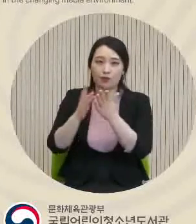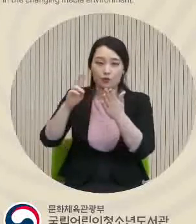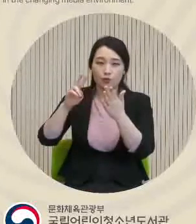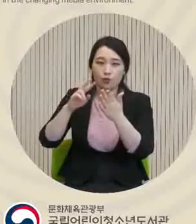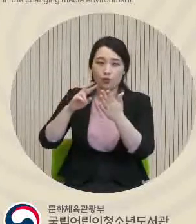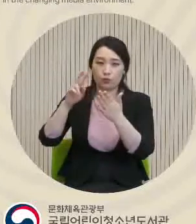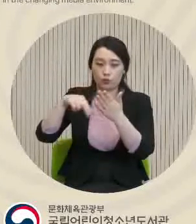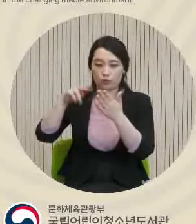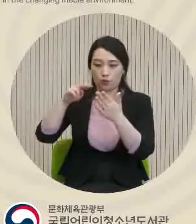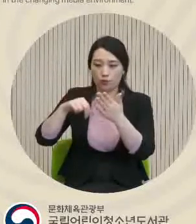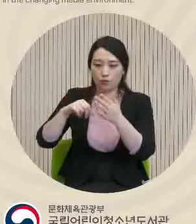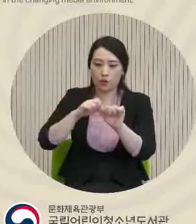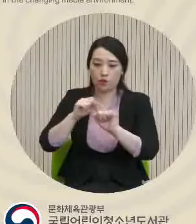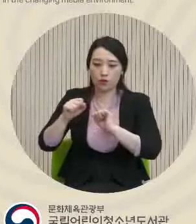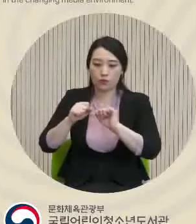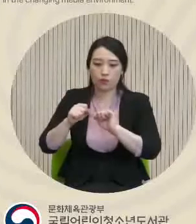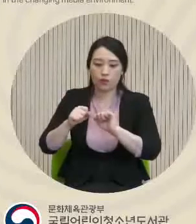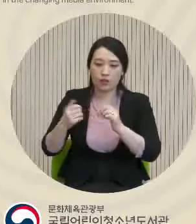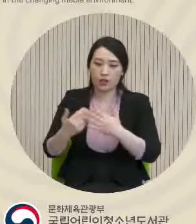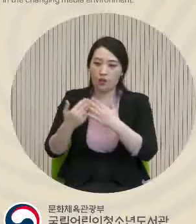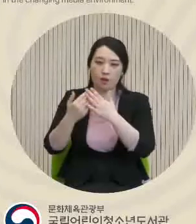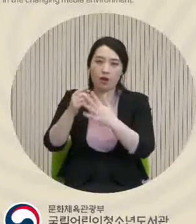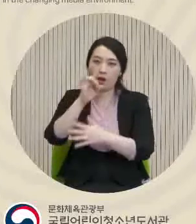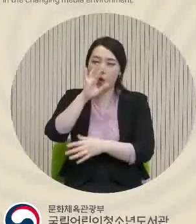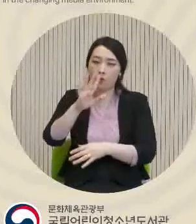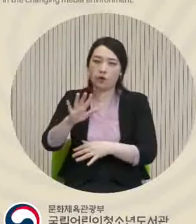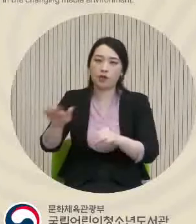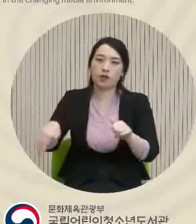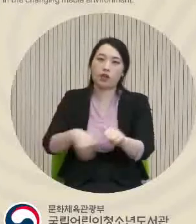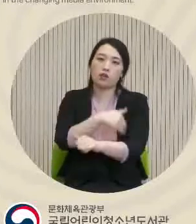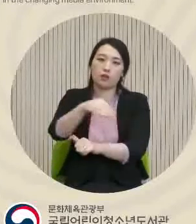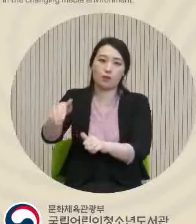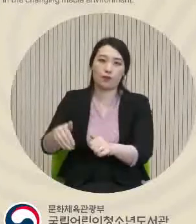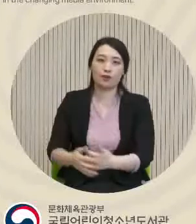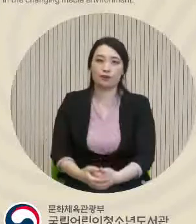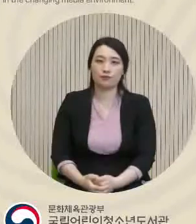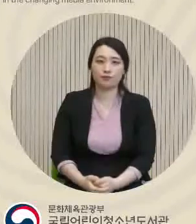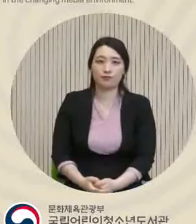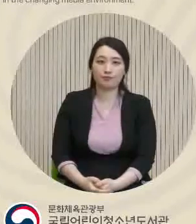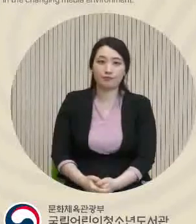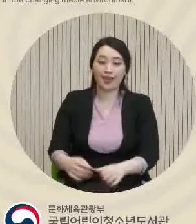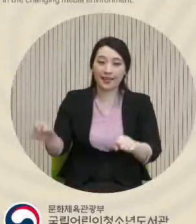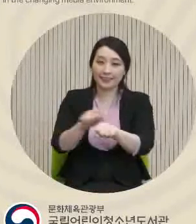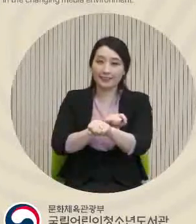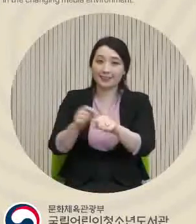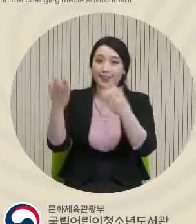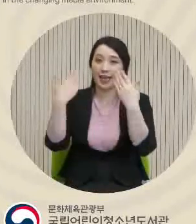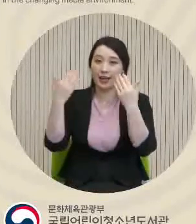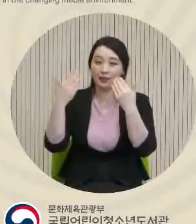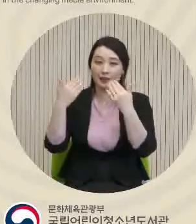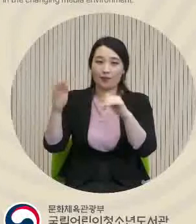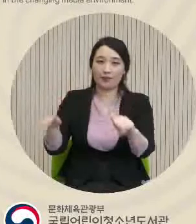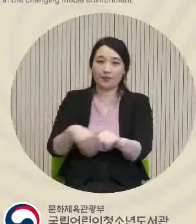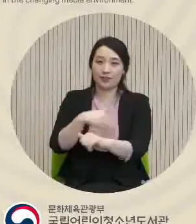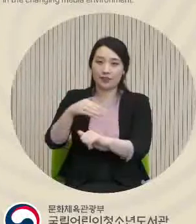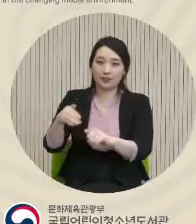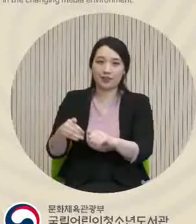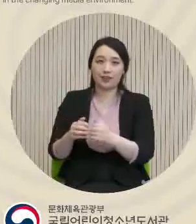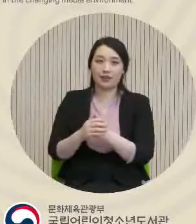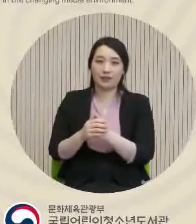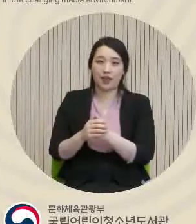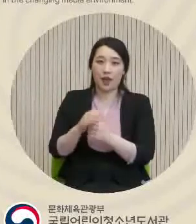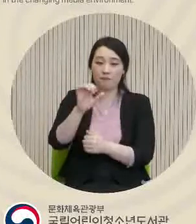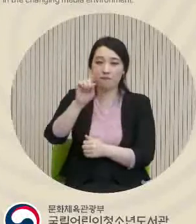So we need to develop various reading activities that can meet the needs